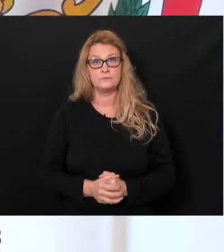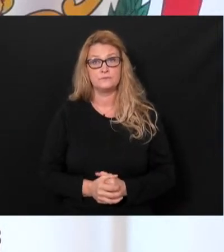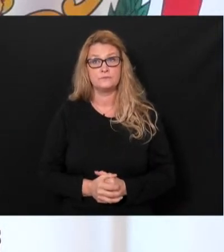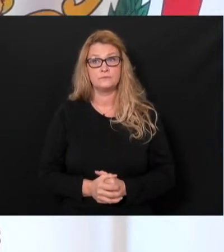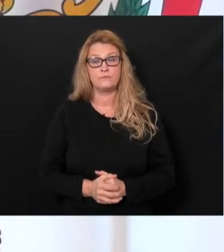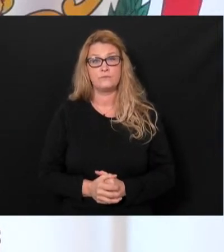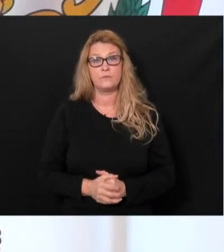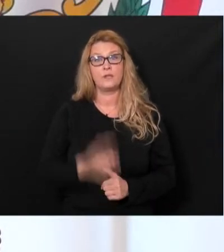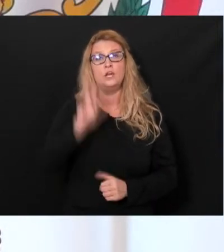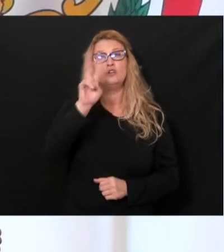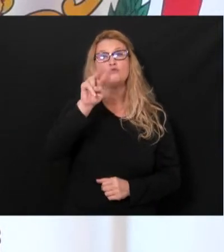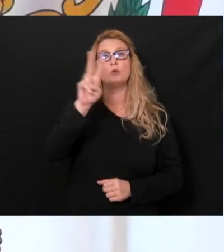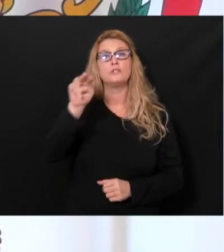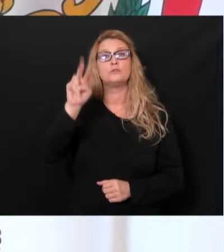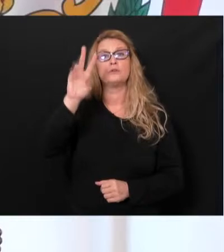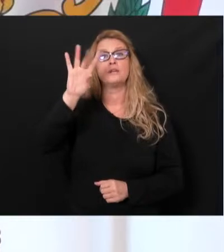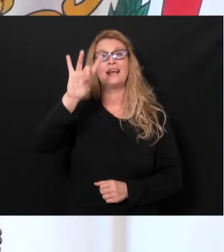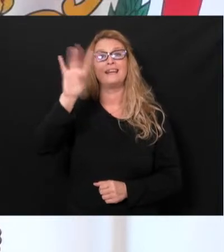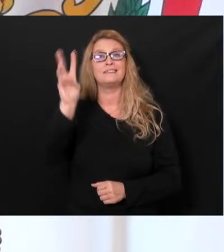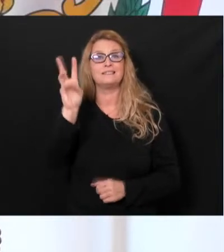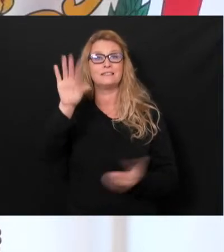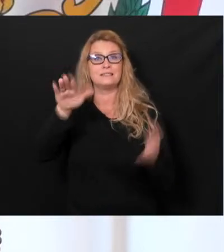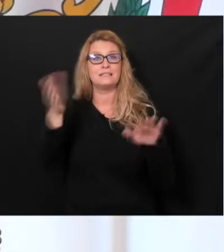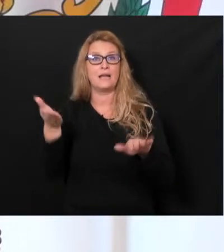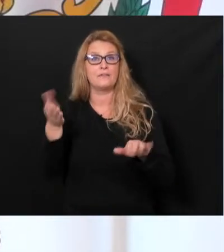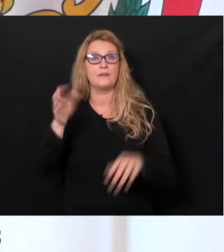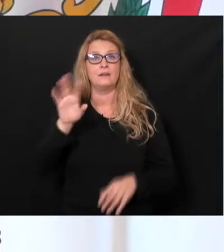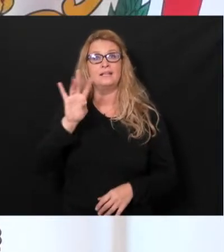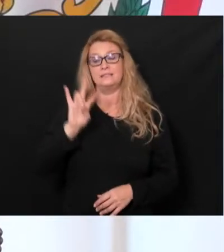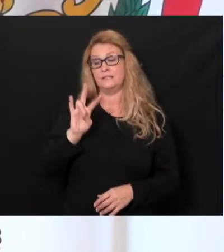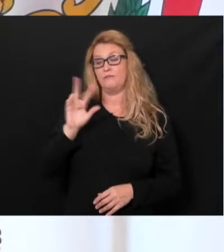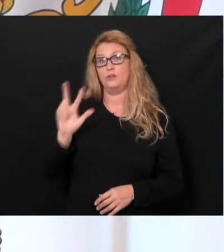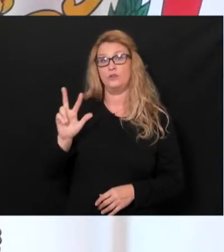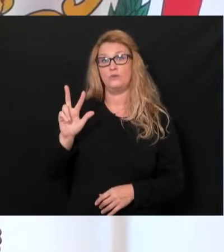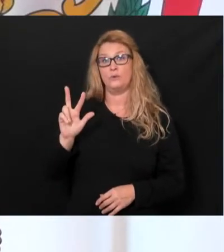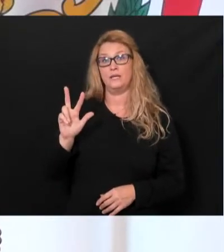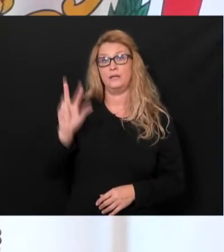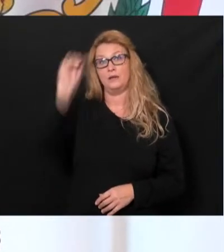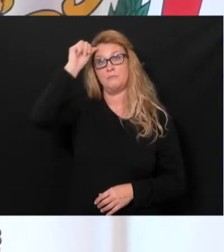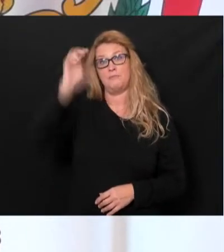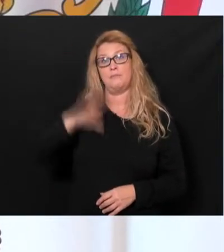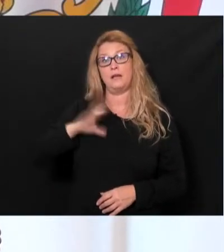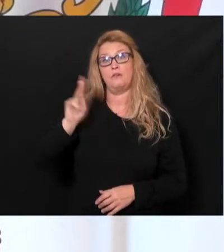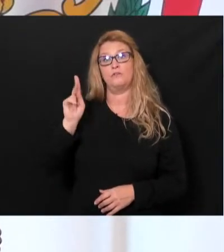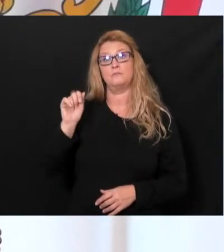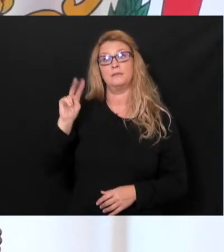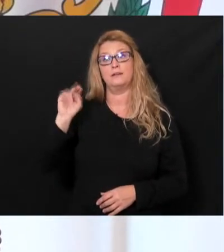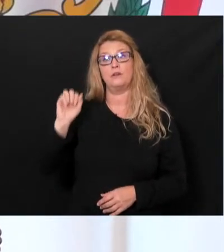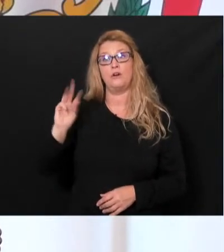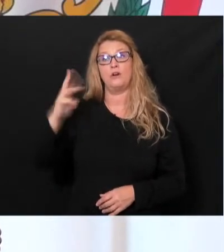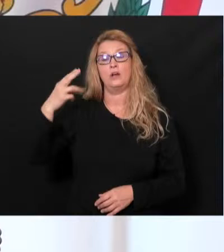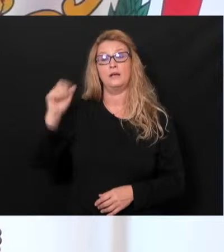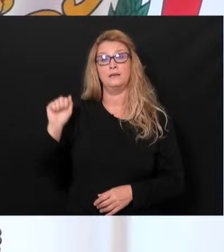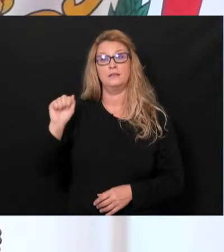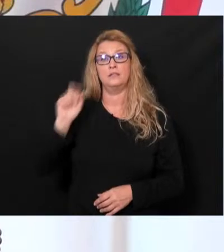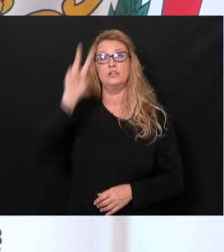The 2,286th death is a 73-year-old male from Kanawha County.